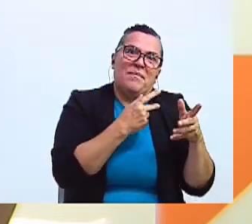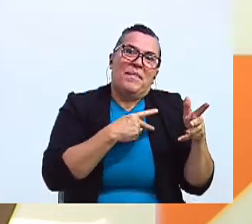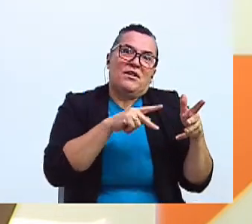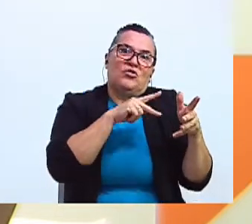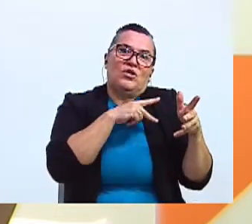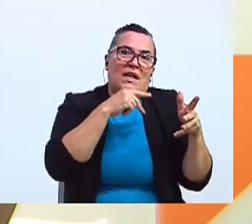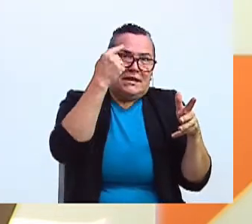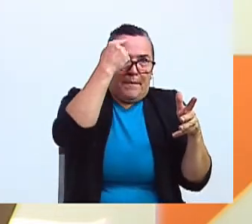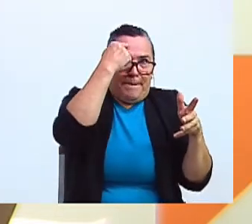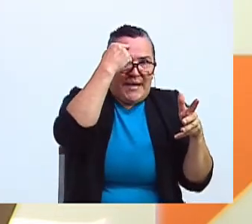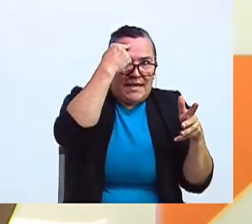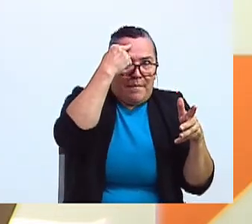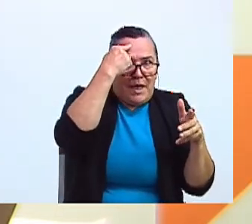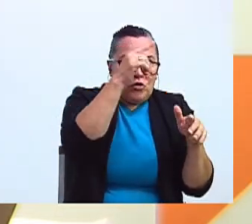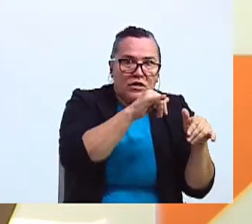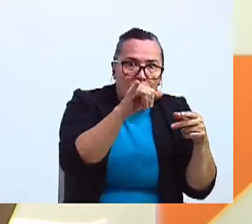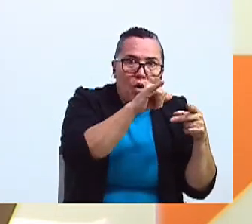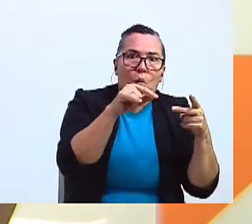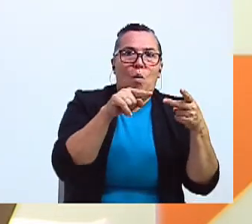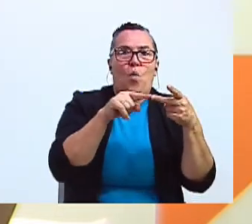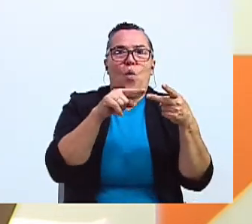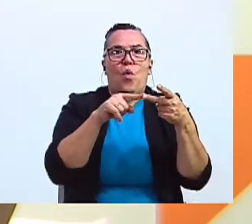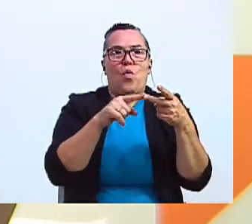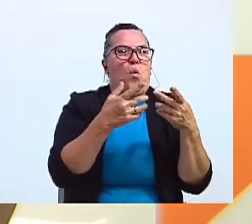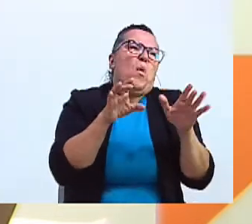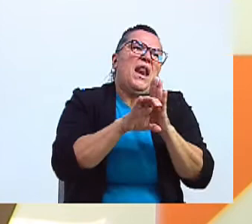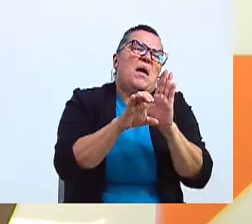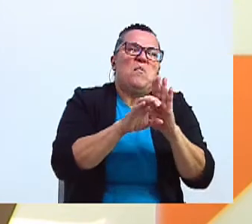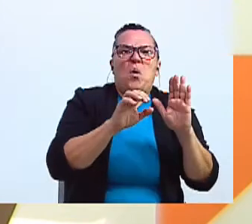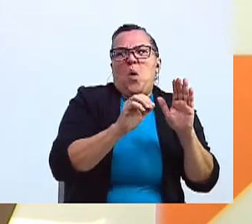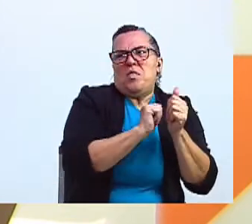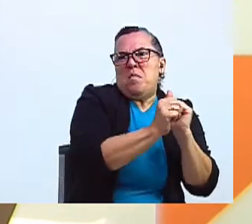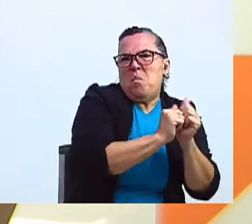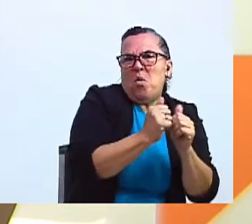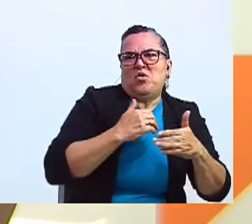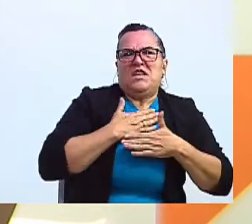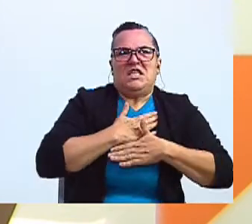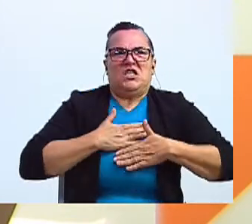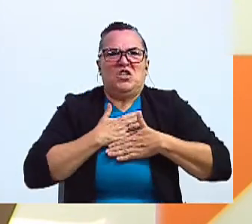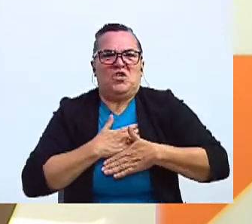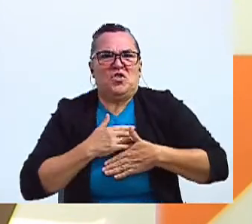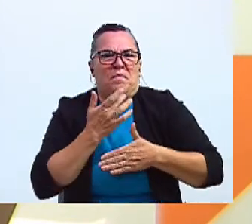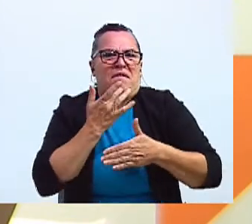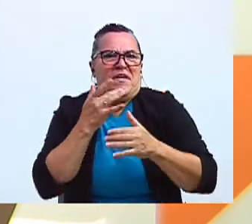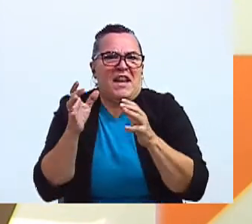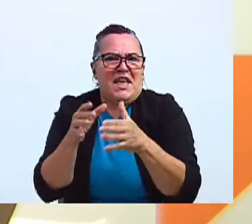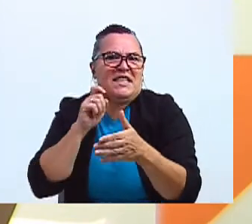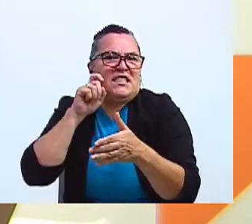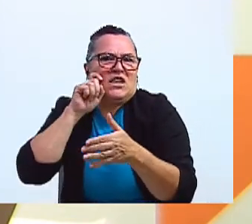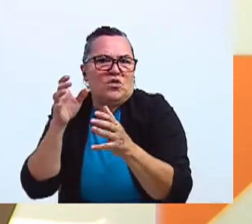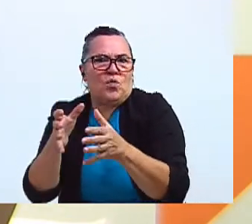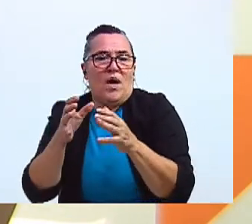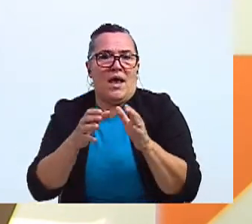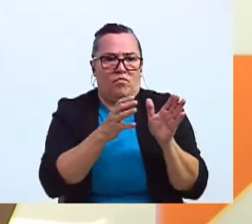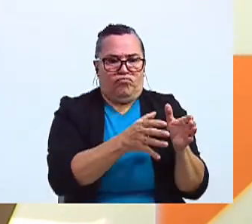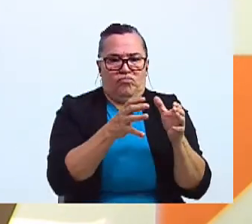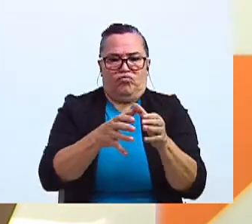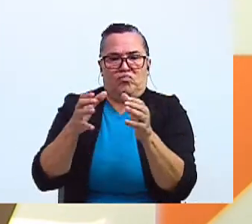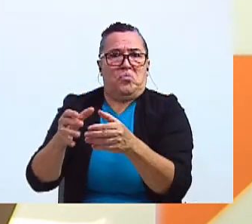thoughts in common, such as sports, hobbies, sexuality preference,